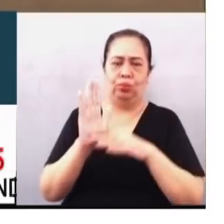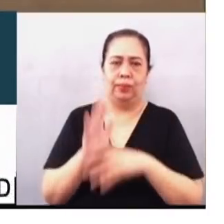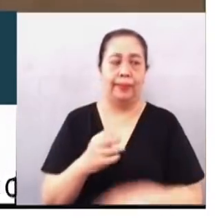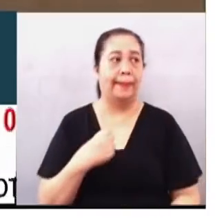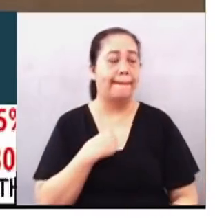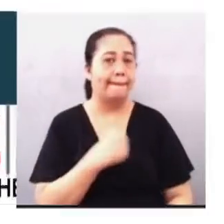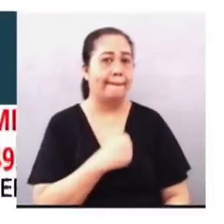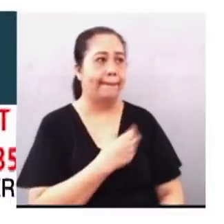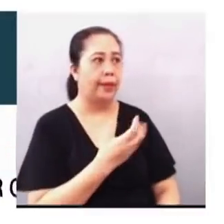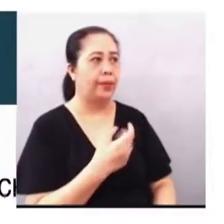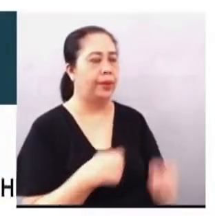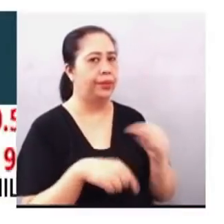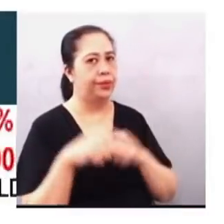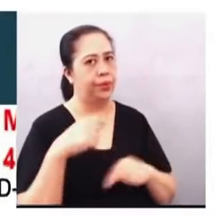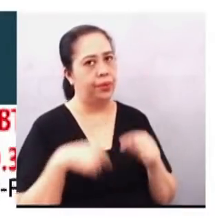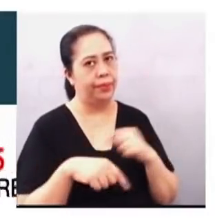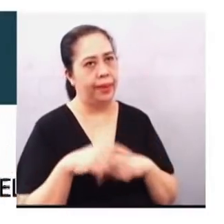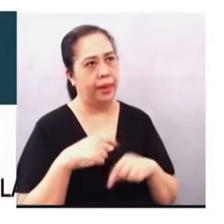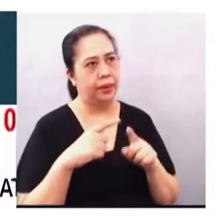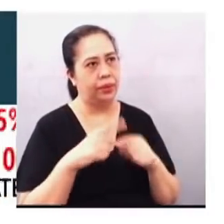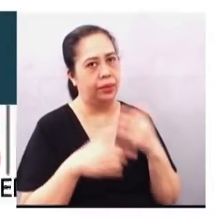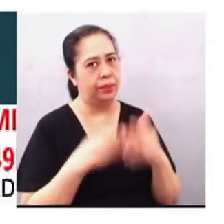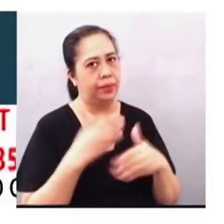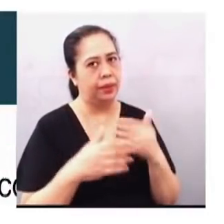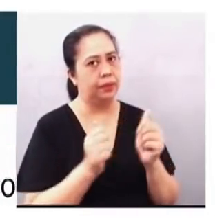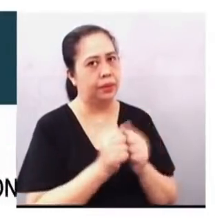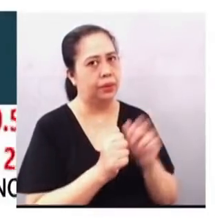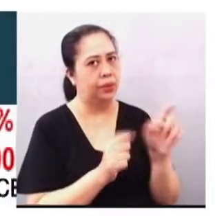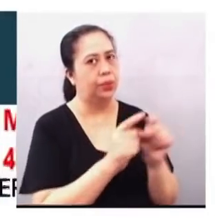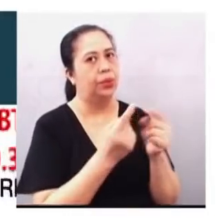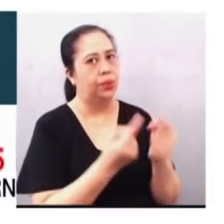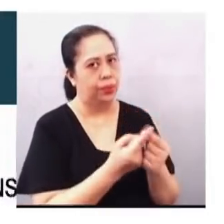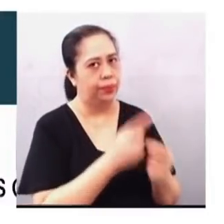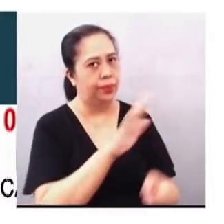to go back to the process within the party because, you know, a lot of people